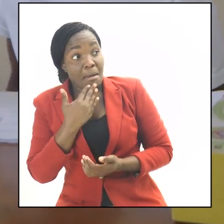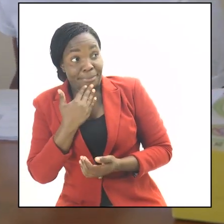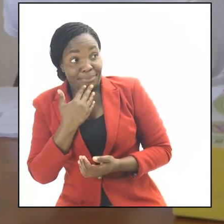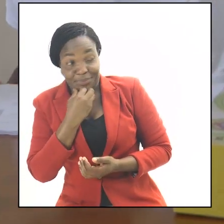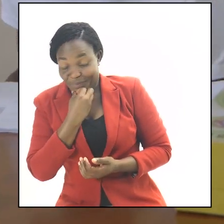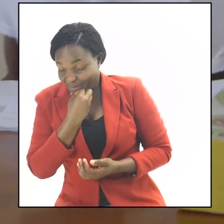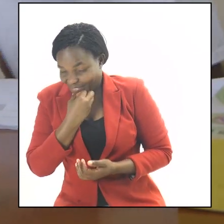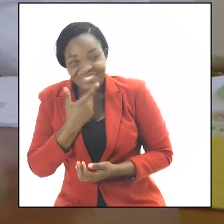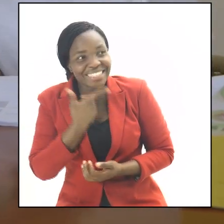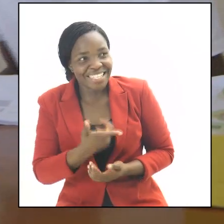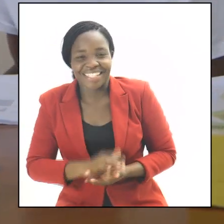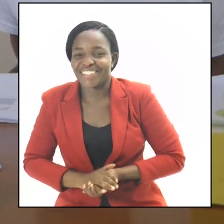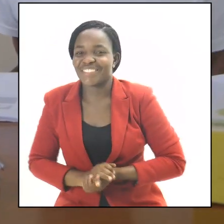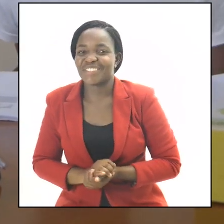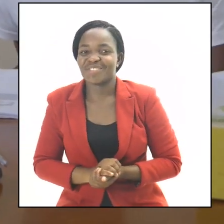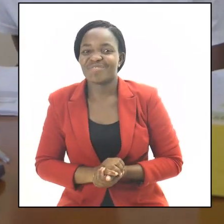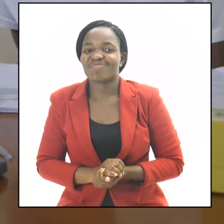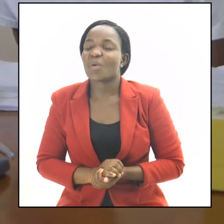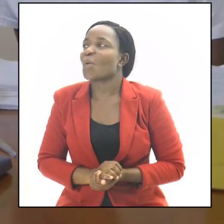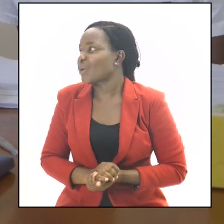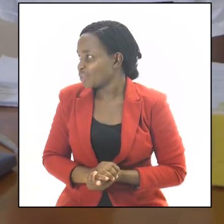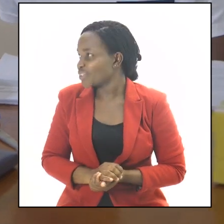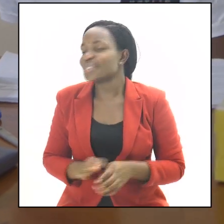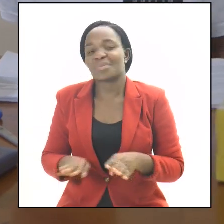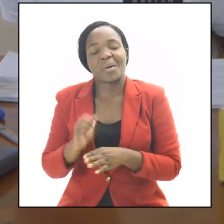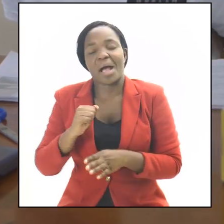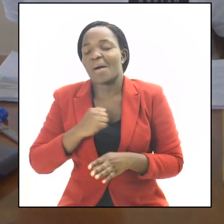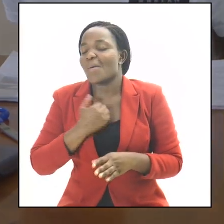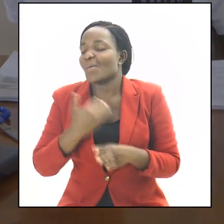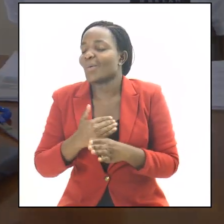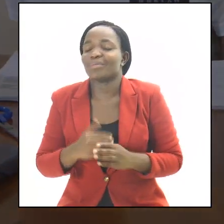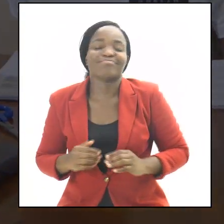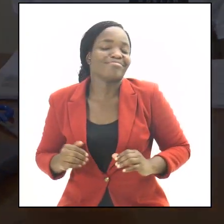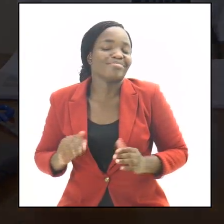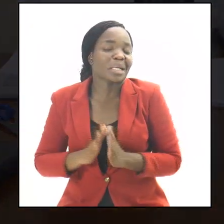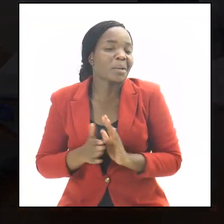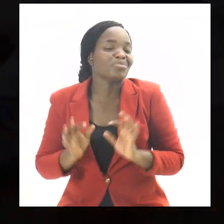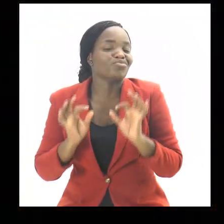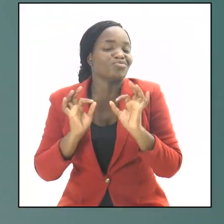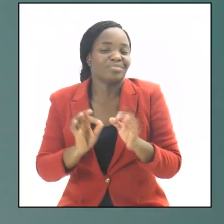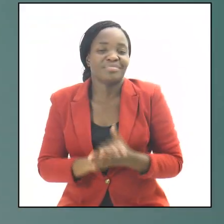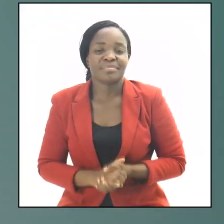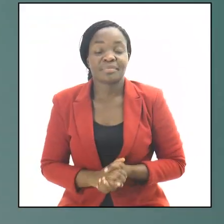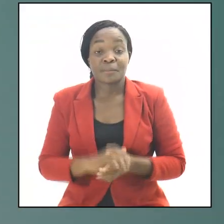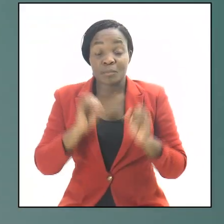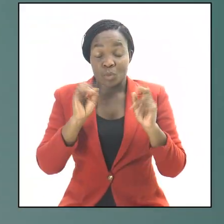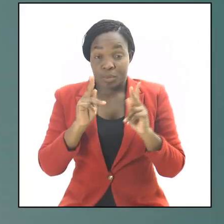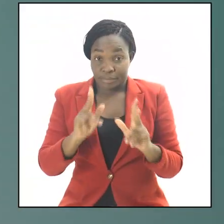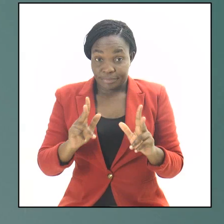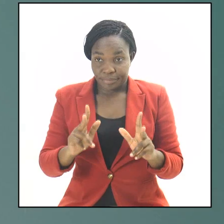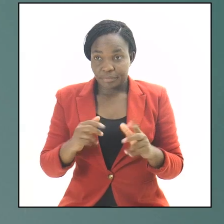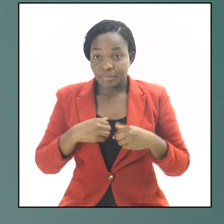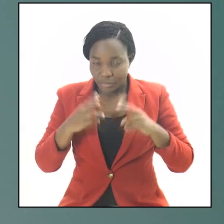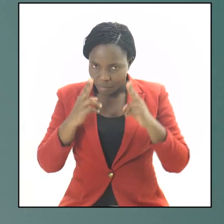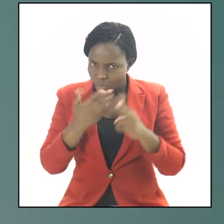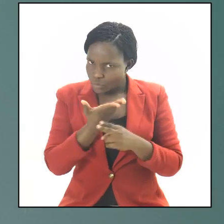Wow! Thank you. This makes all the effort worthwhile. Well, viewers, I